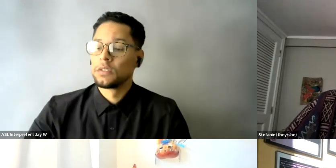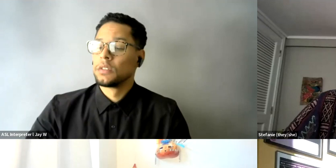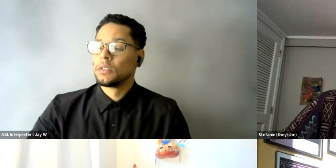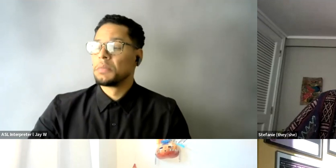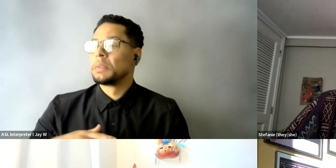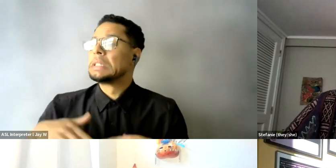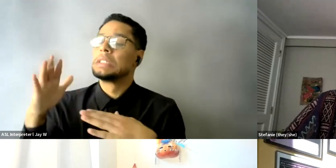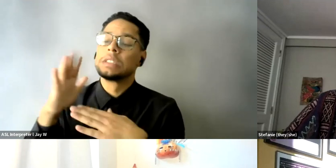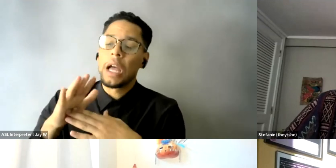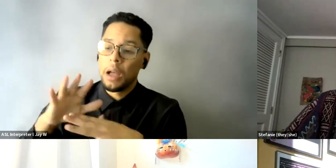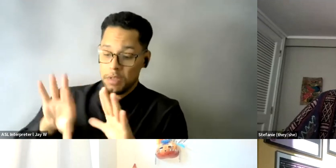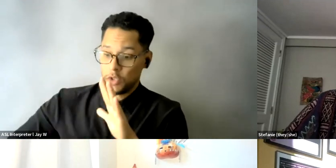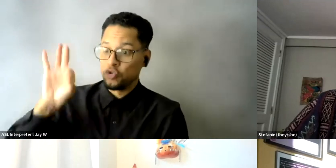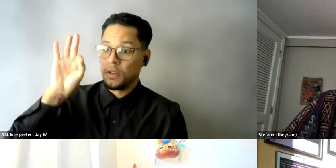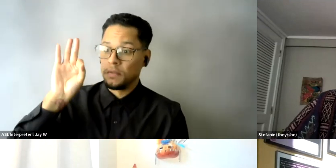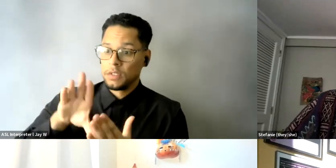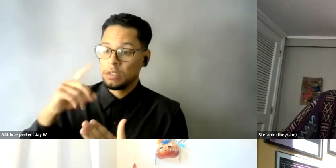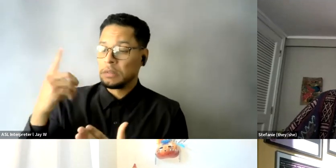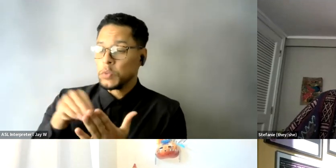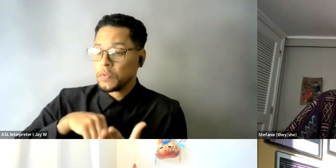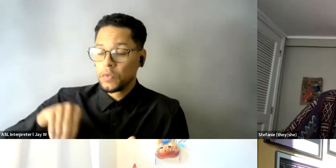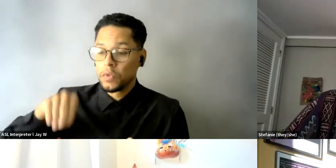learnings? Wow.